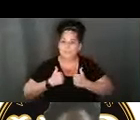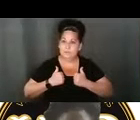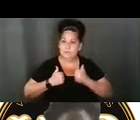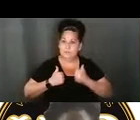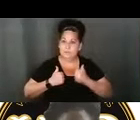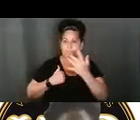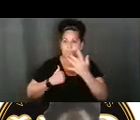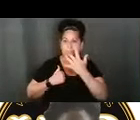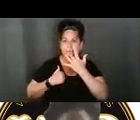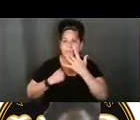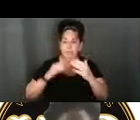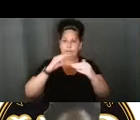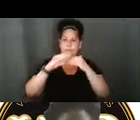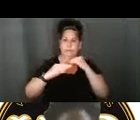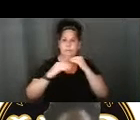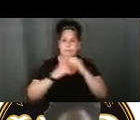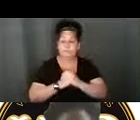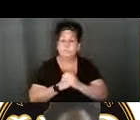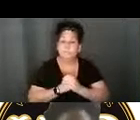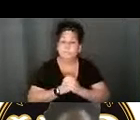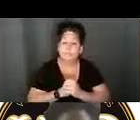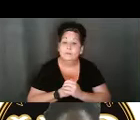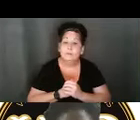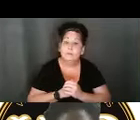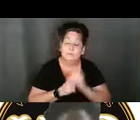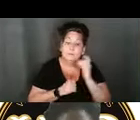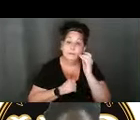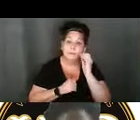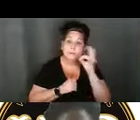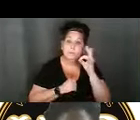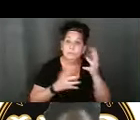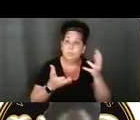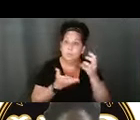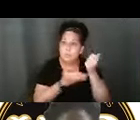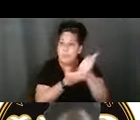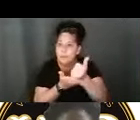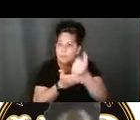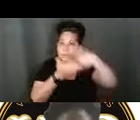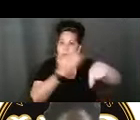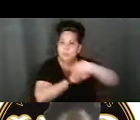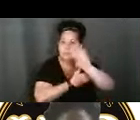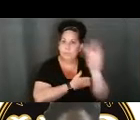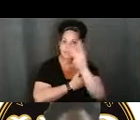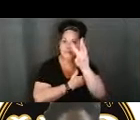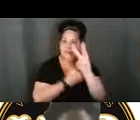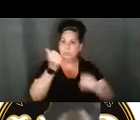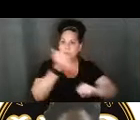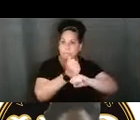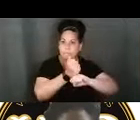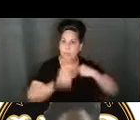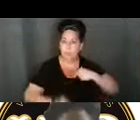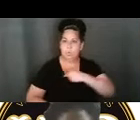directly. Again, if you want to help and support on next Wednesday, please reach out to me,